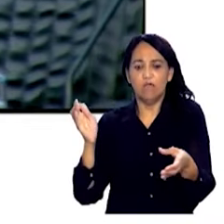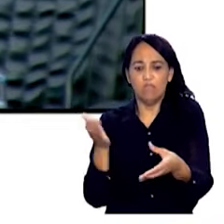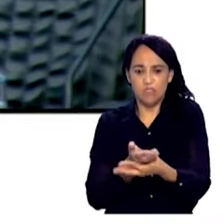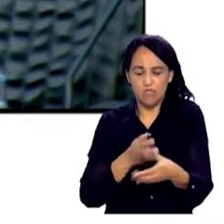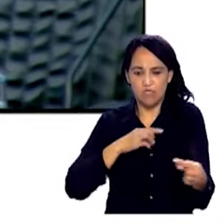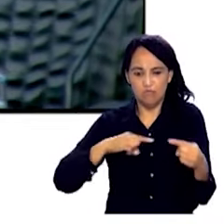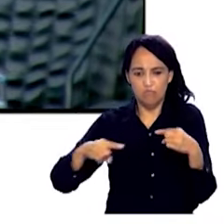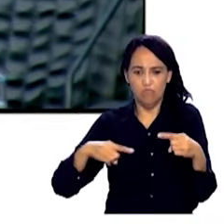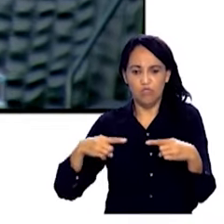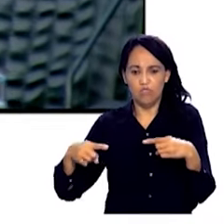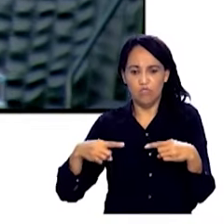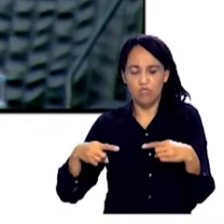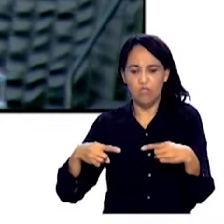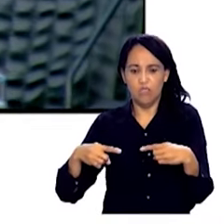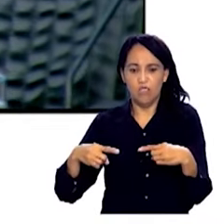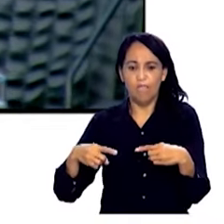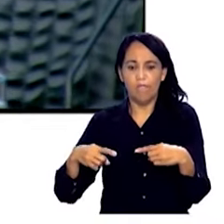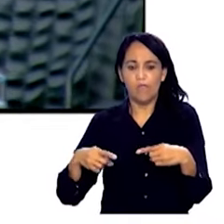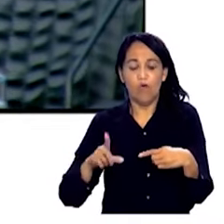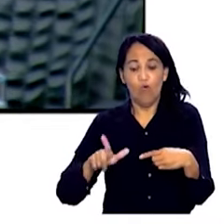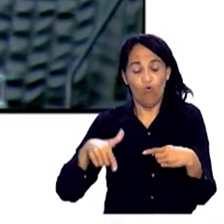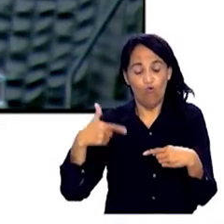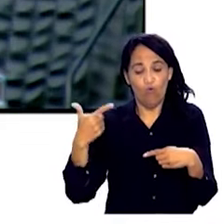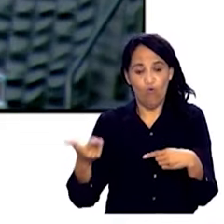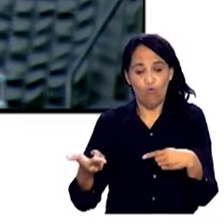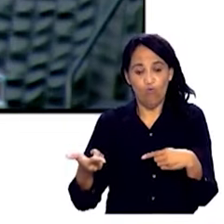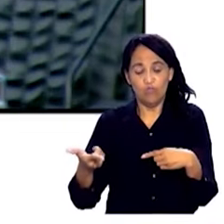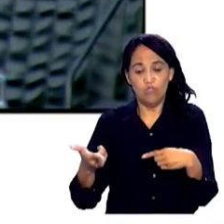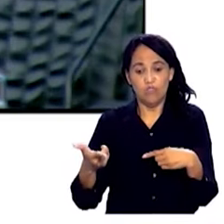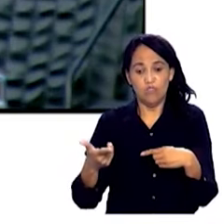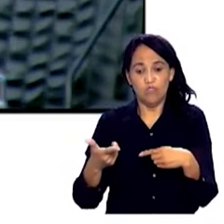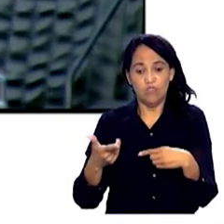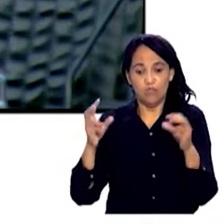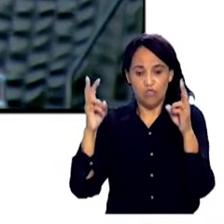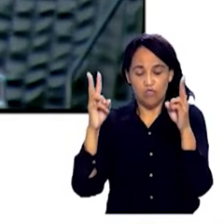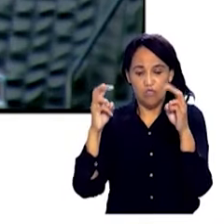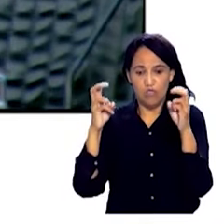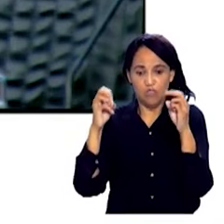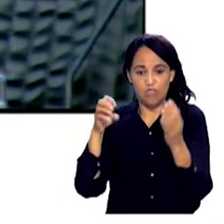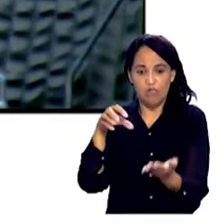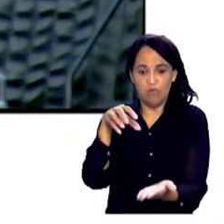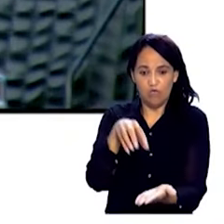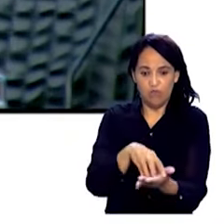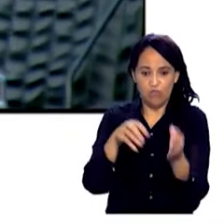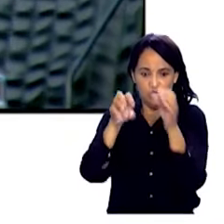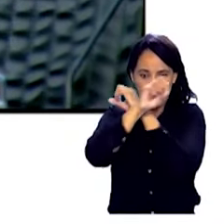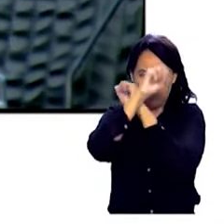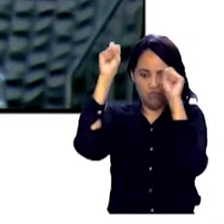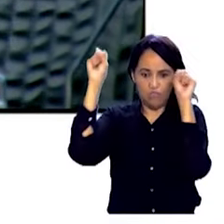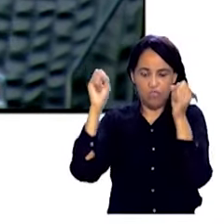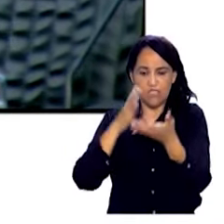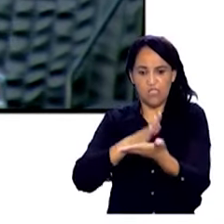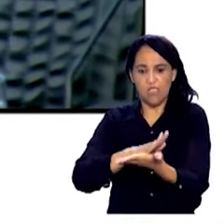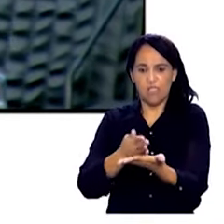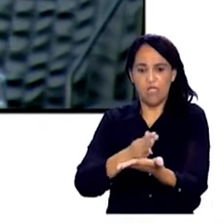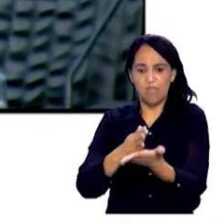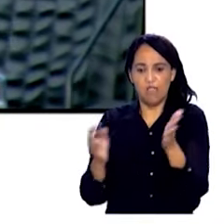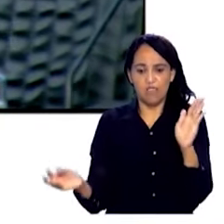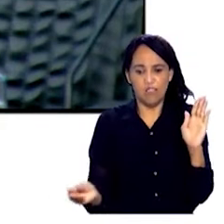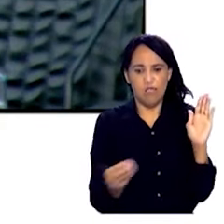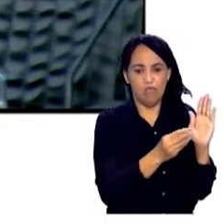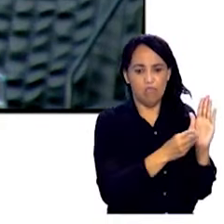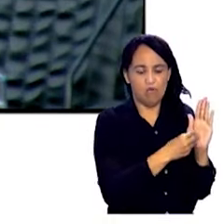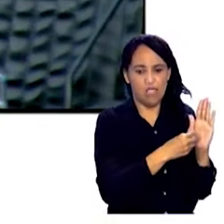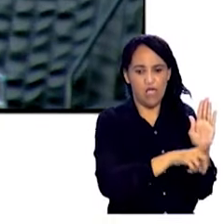function the Supreme Court must necessarily interpret and apply the law to the facts of a case so in the process of supplying a